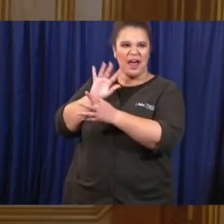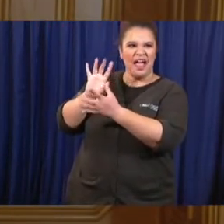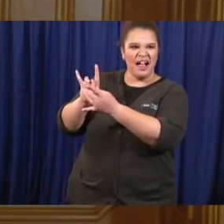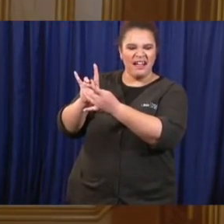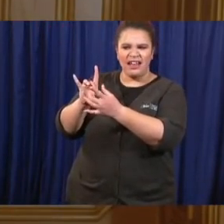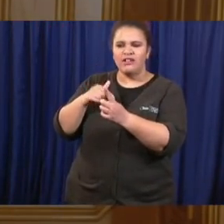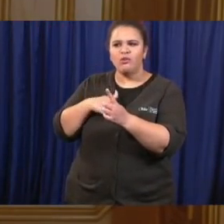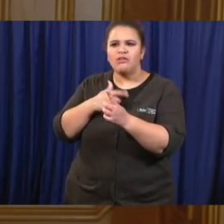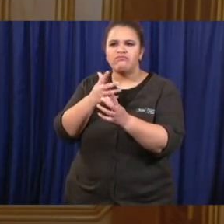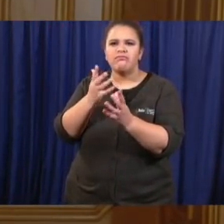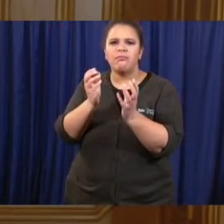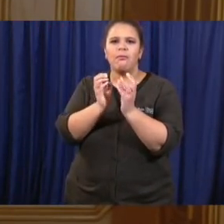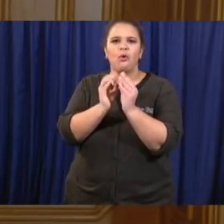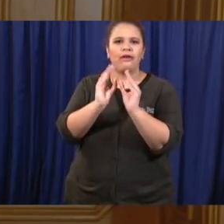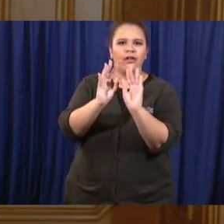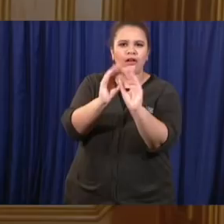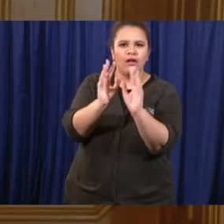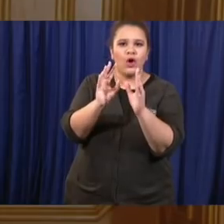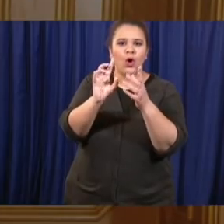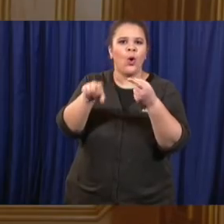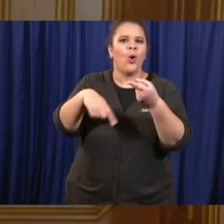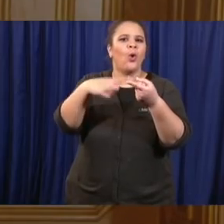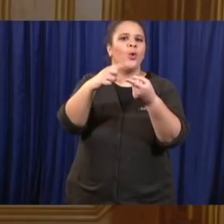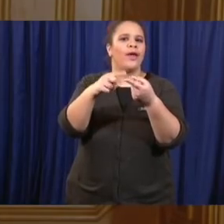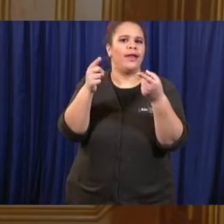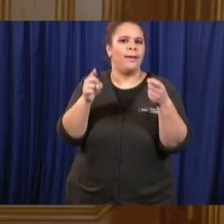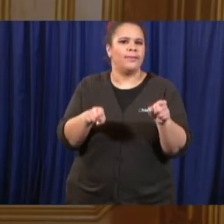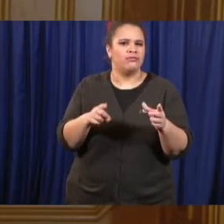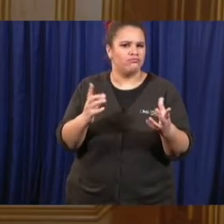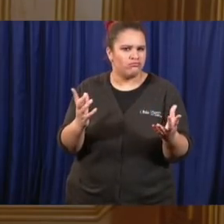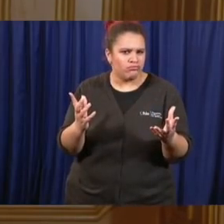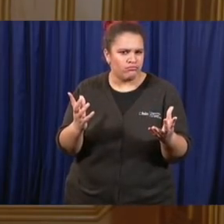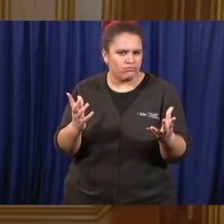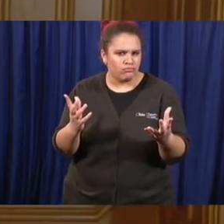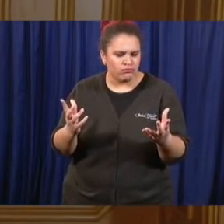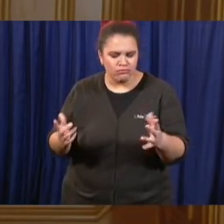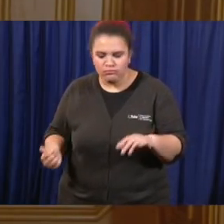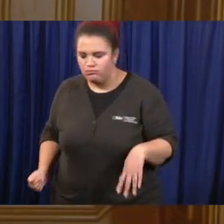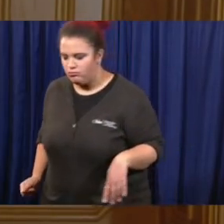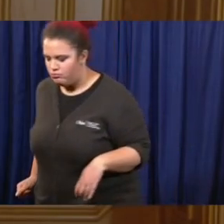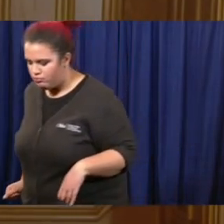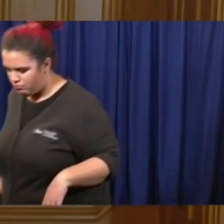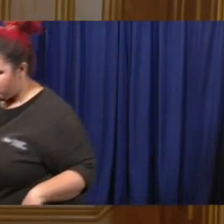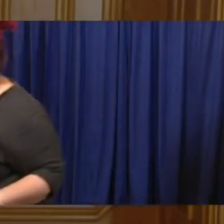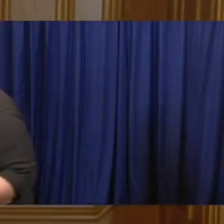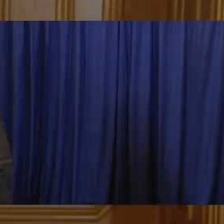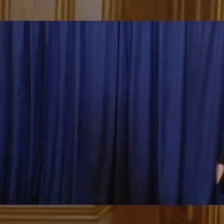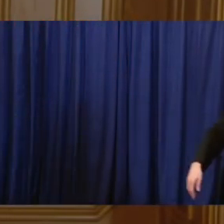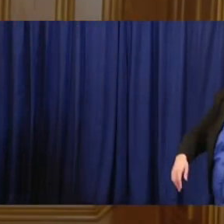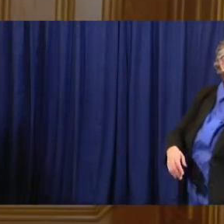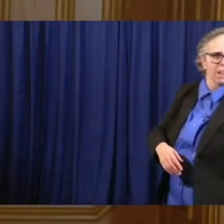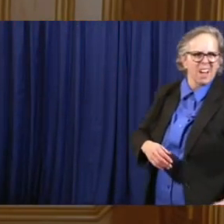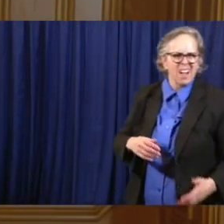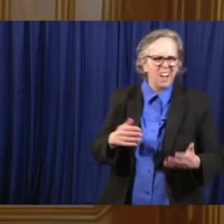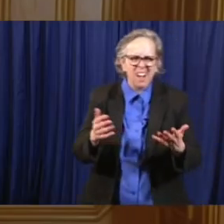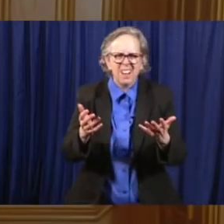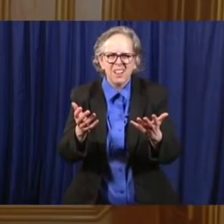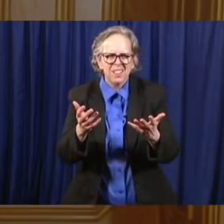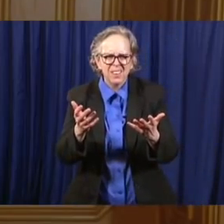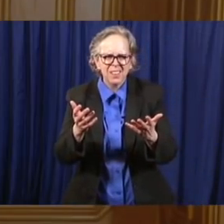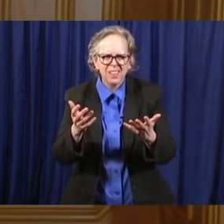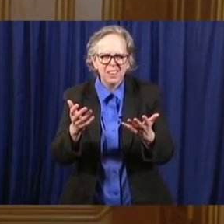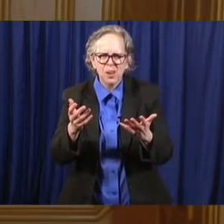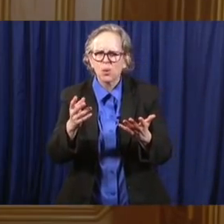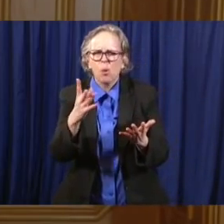When would this happen? Well, I'm sorry. When would what?